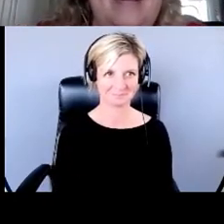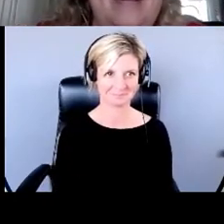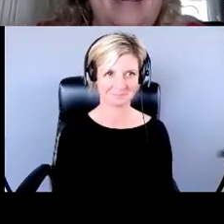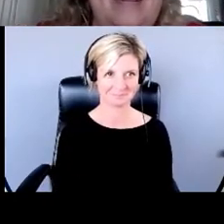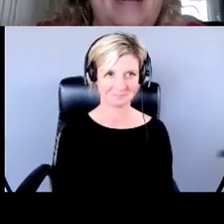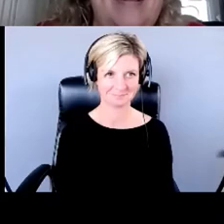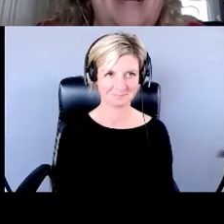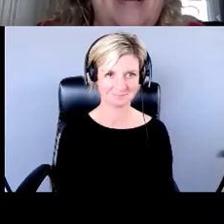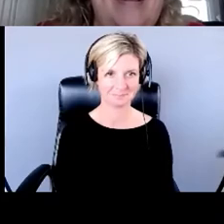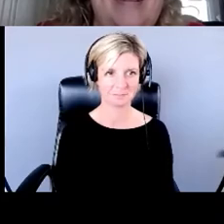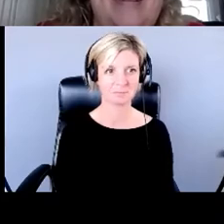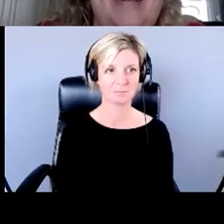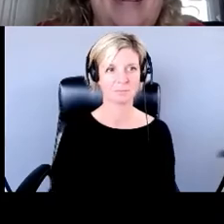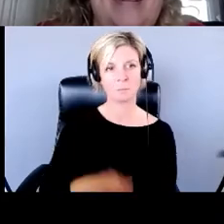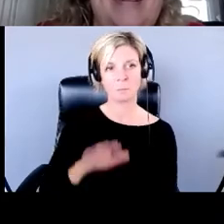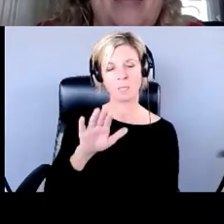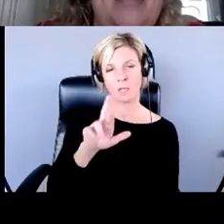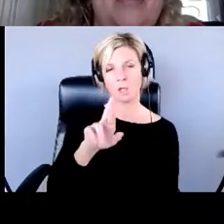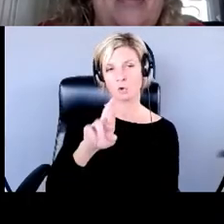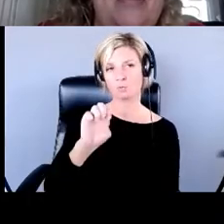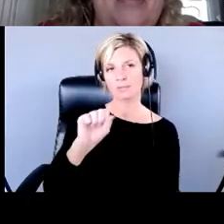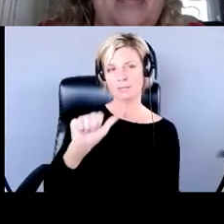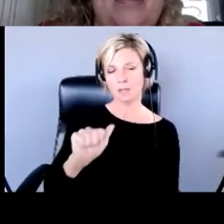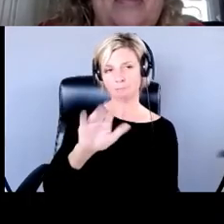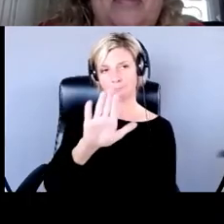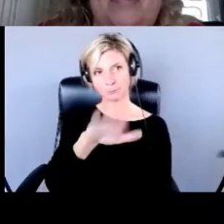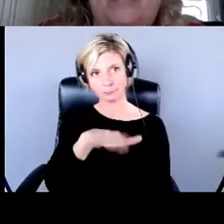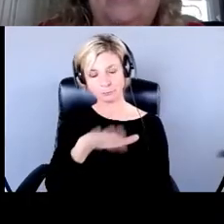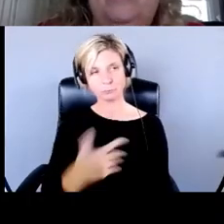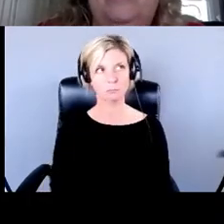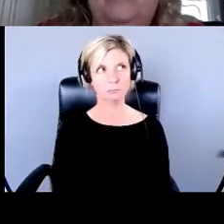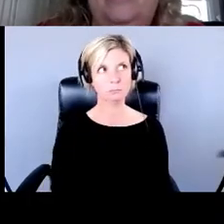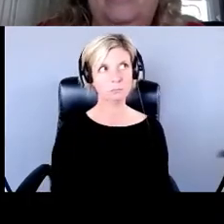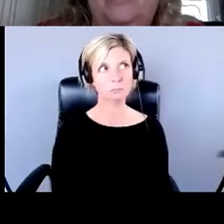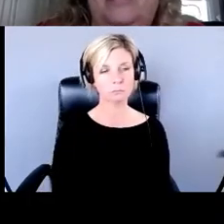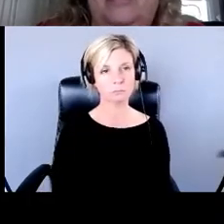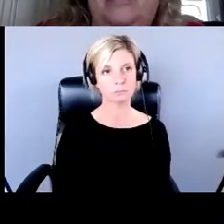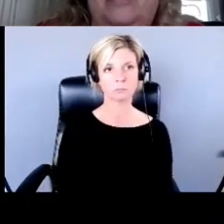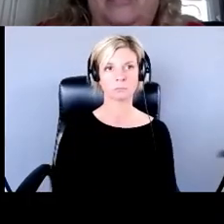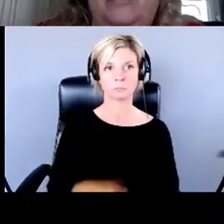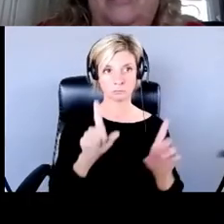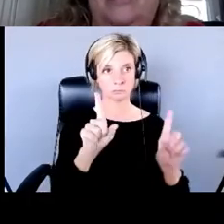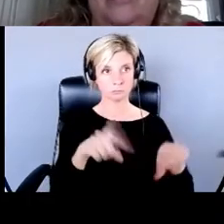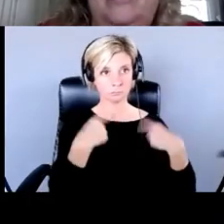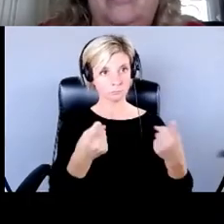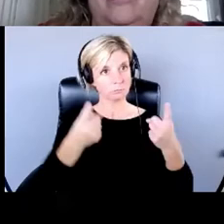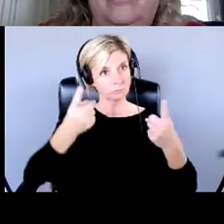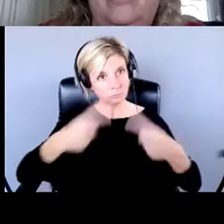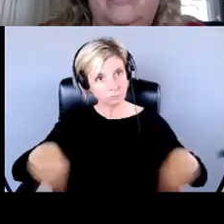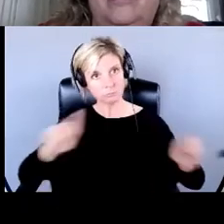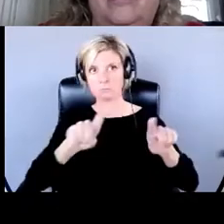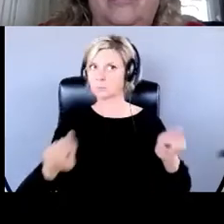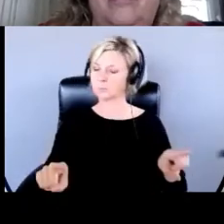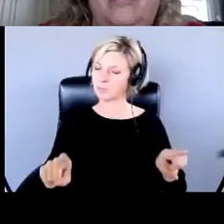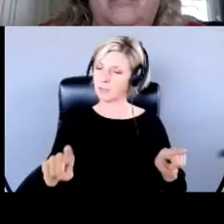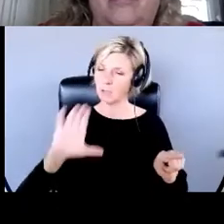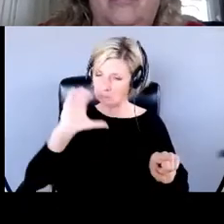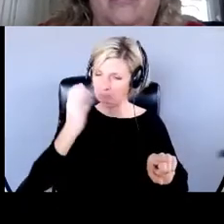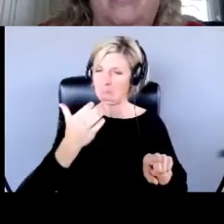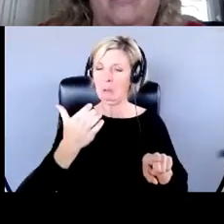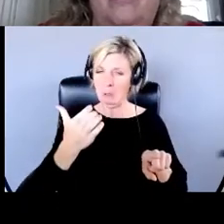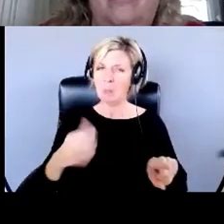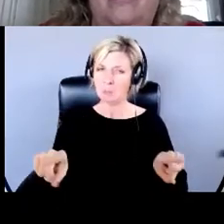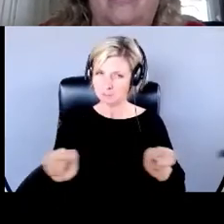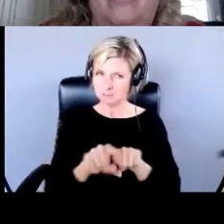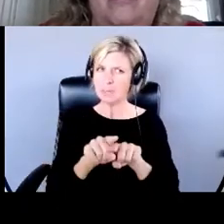So, Benedict, the other thing, just to bring in what everybody's been saying so far, is that it's